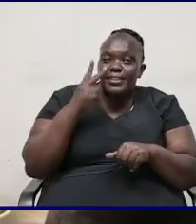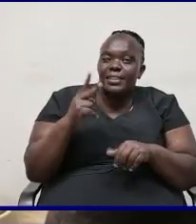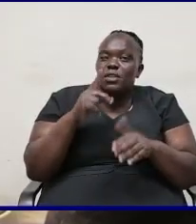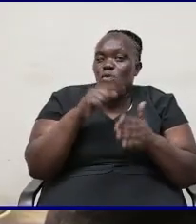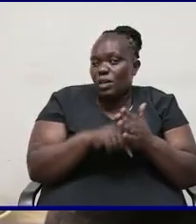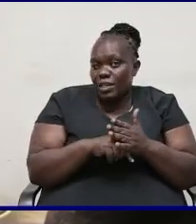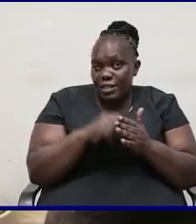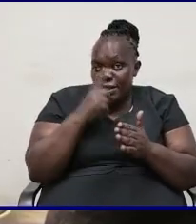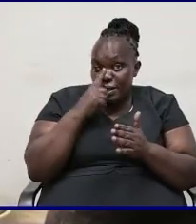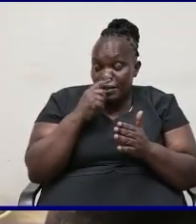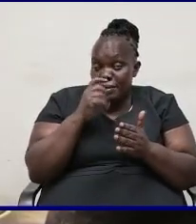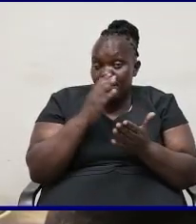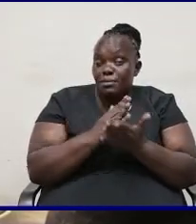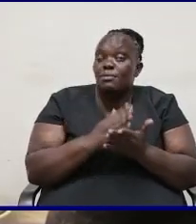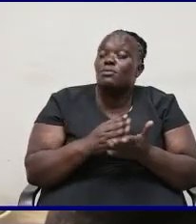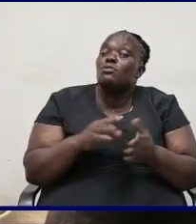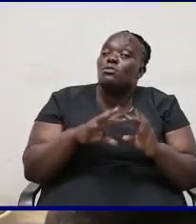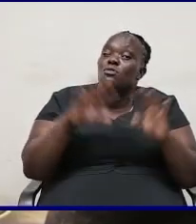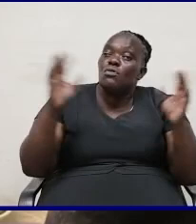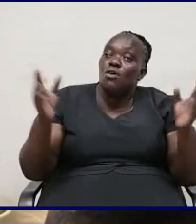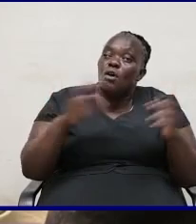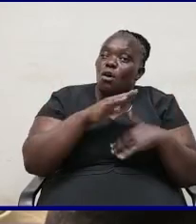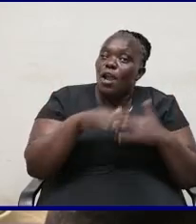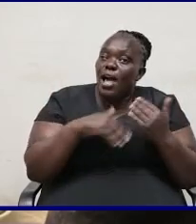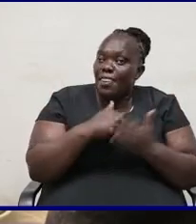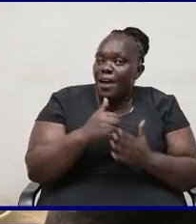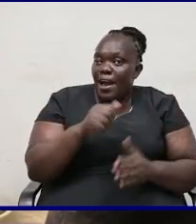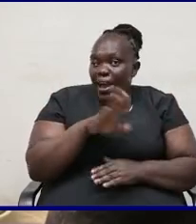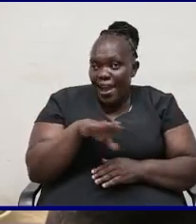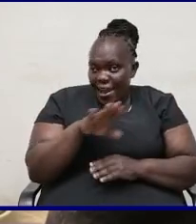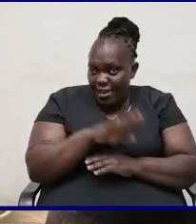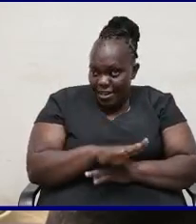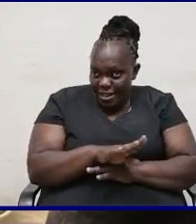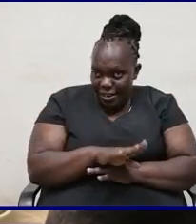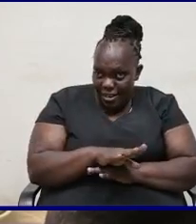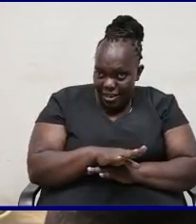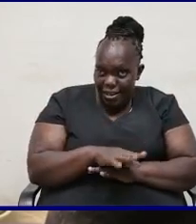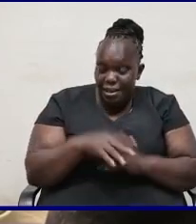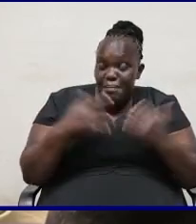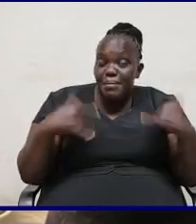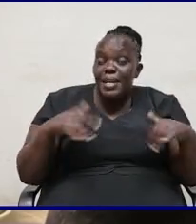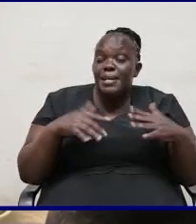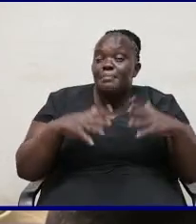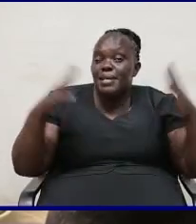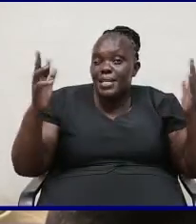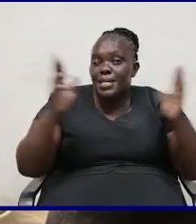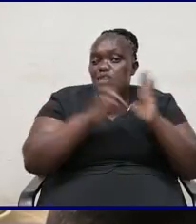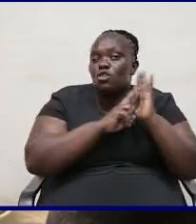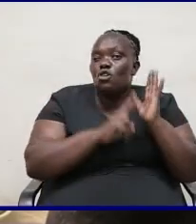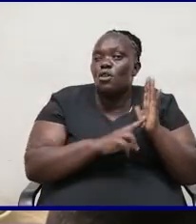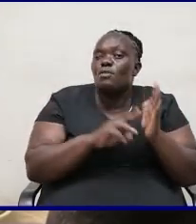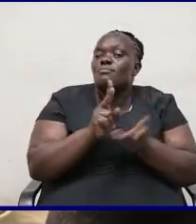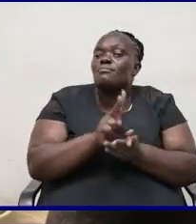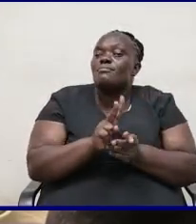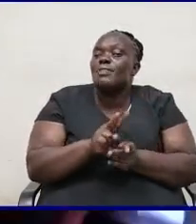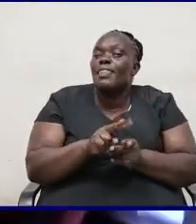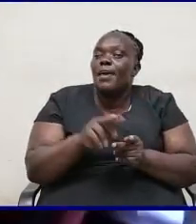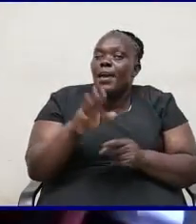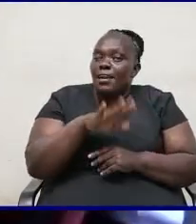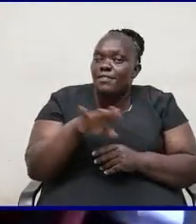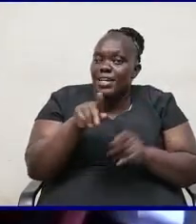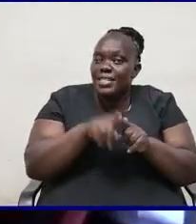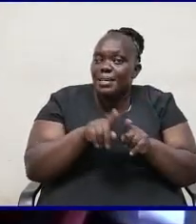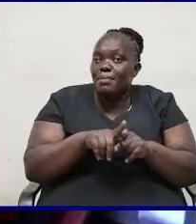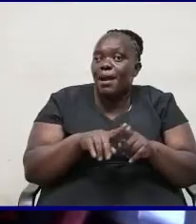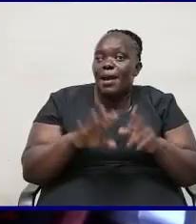course, through the State Department for Wildlife and all other conservancies, they are playing a very big role in conserving the environment